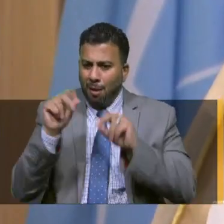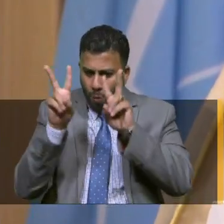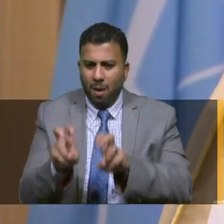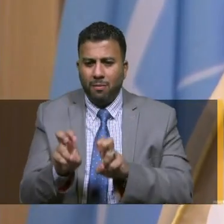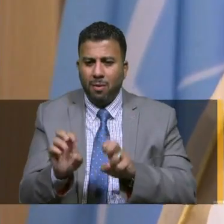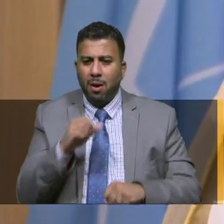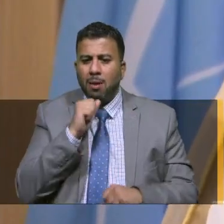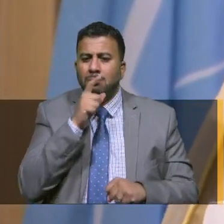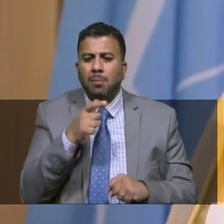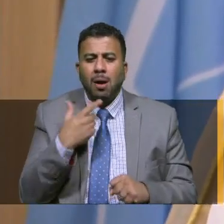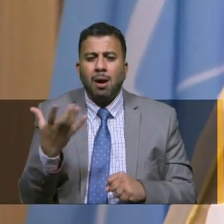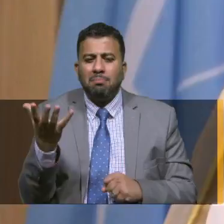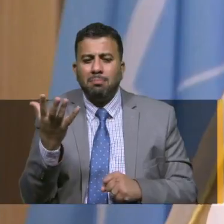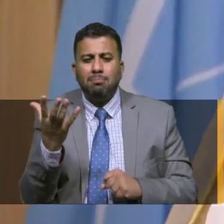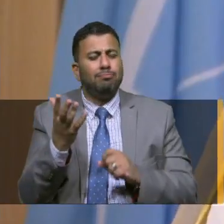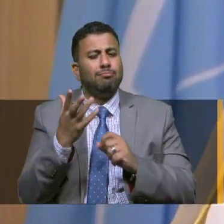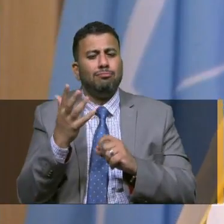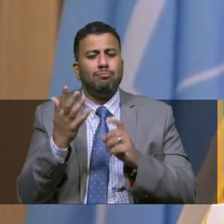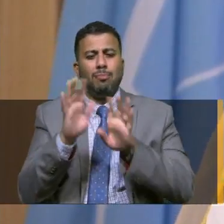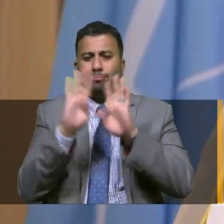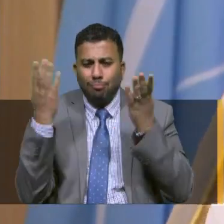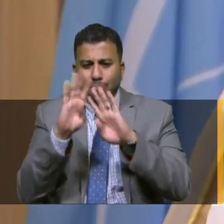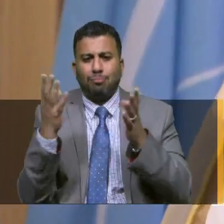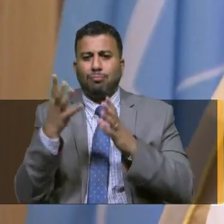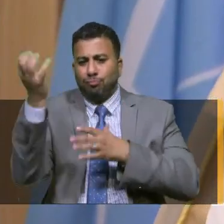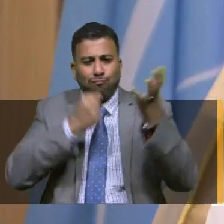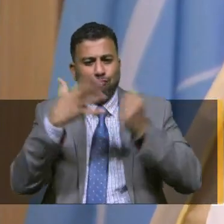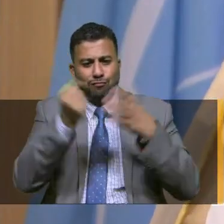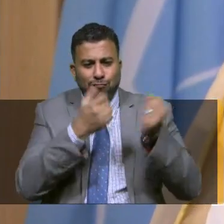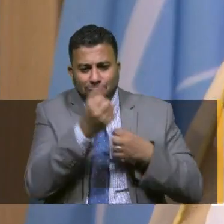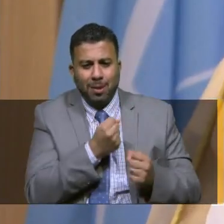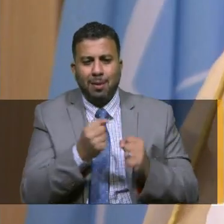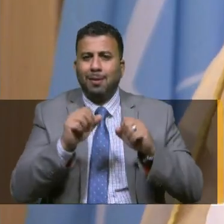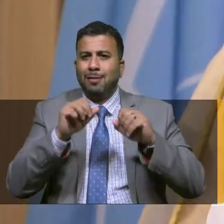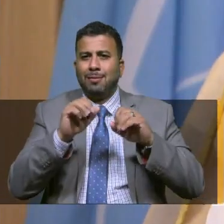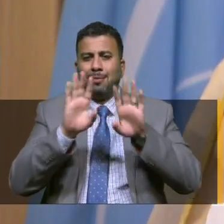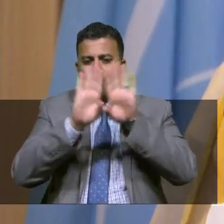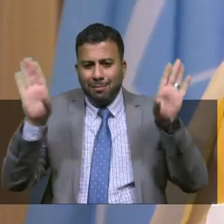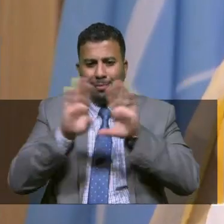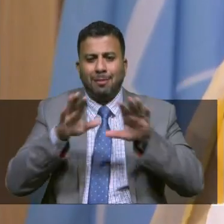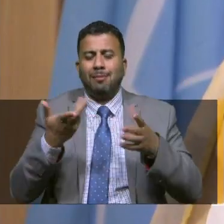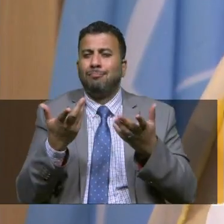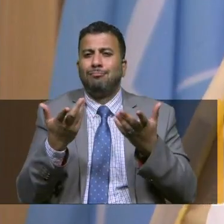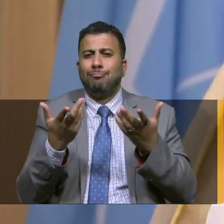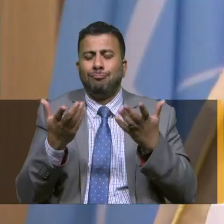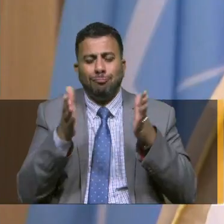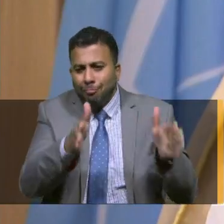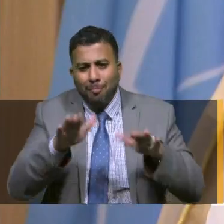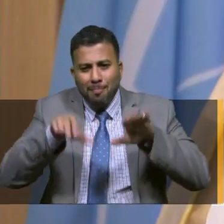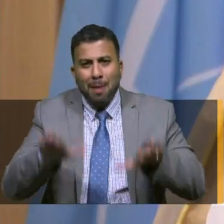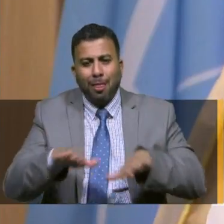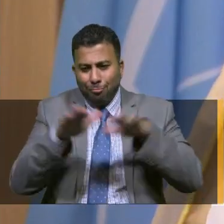I collected all doors and windows, equipment, and